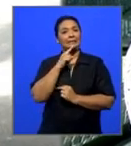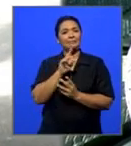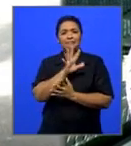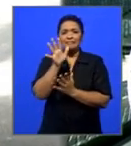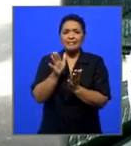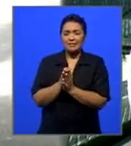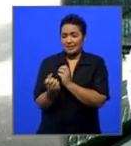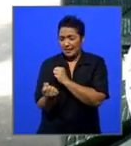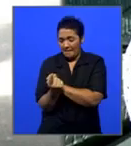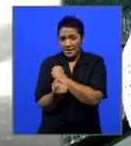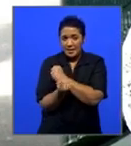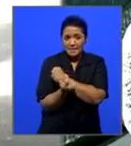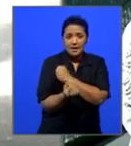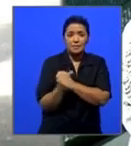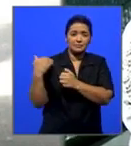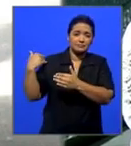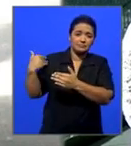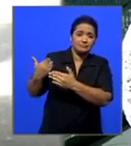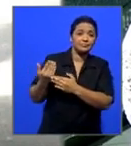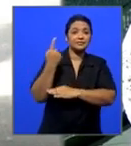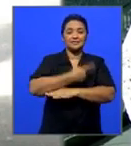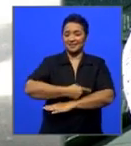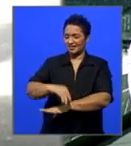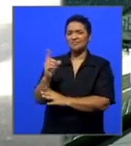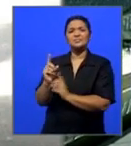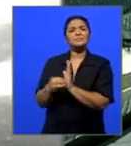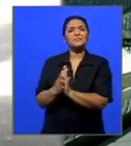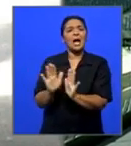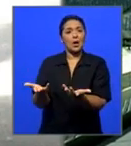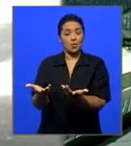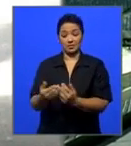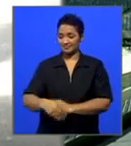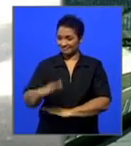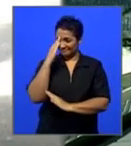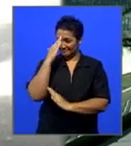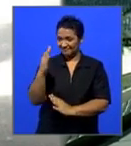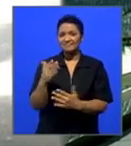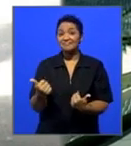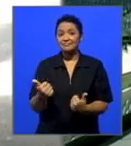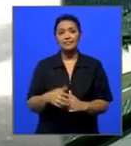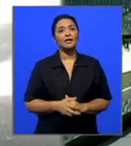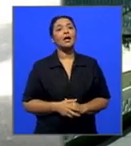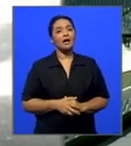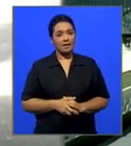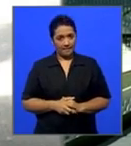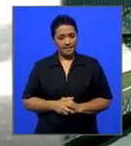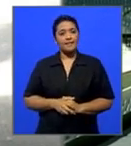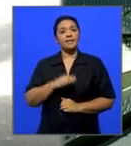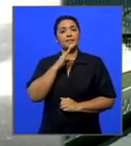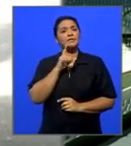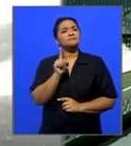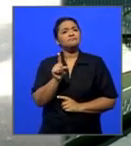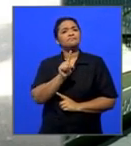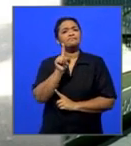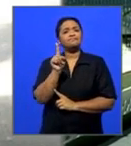documenting everything that's been going on over the last few days. Hello, ma'am. Welcome. Thank you. What role does your agency have